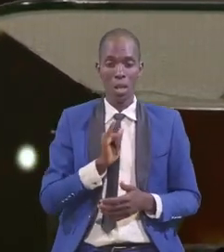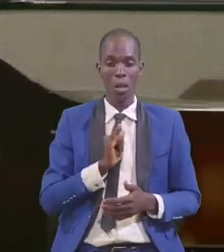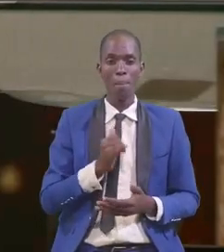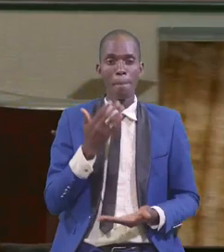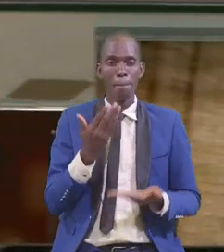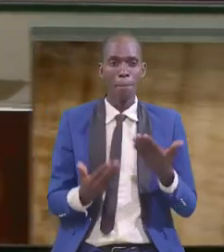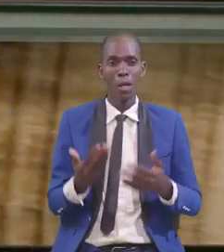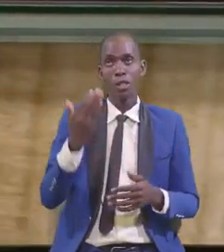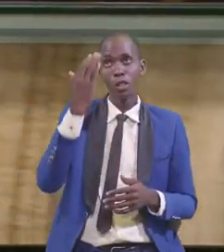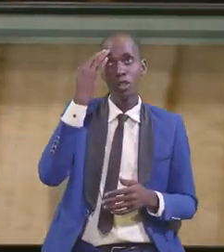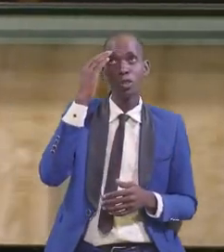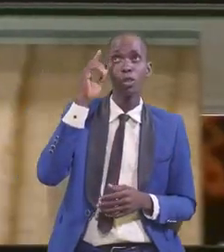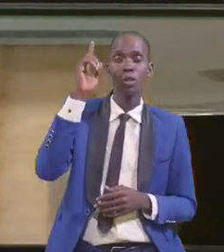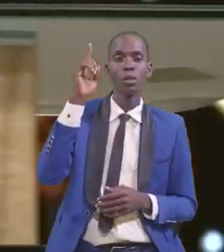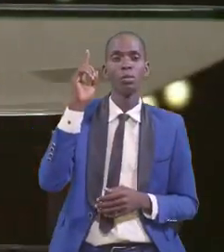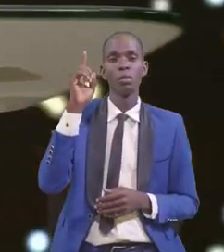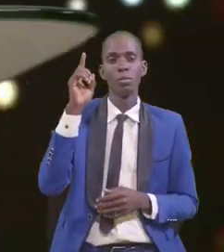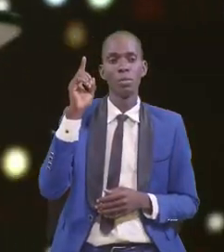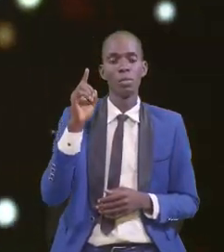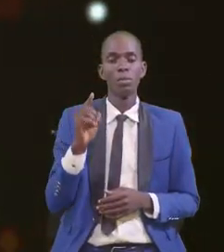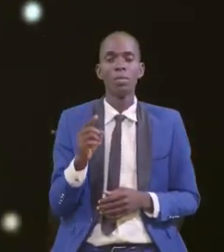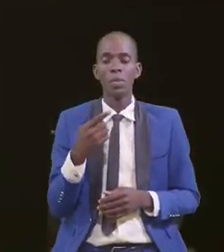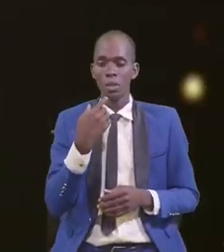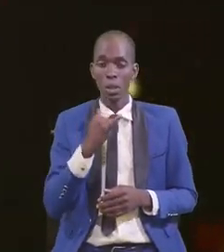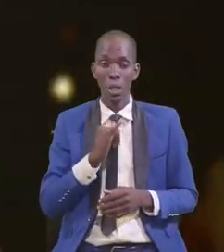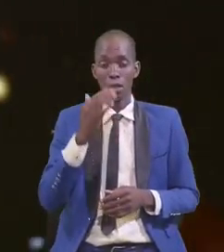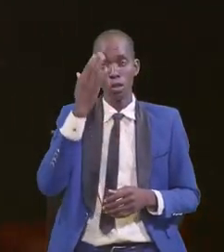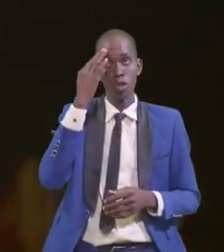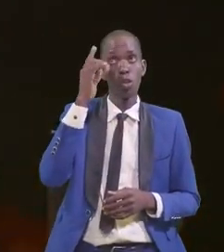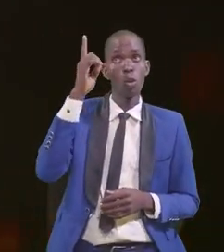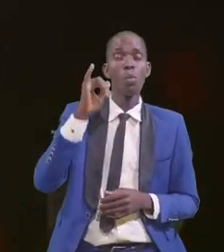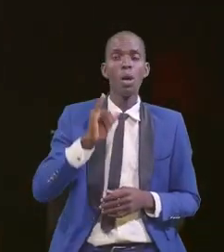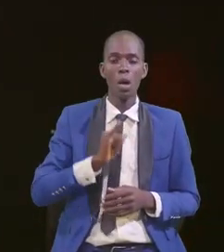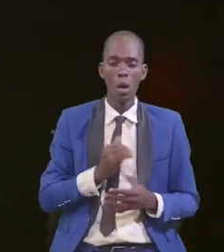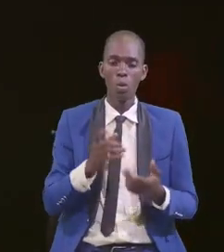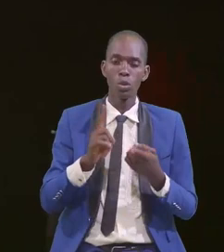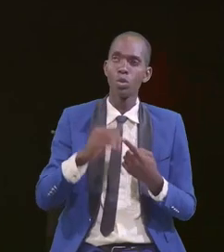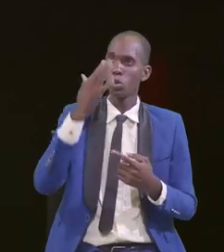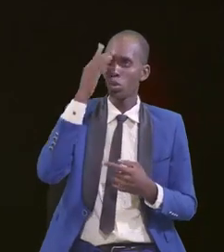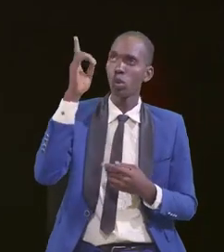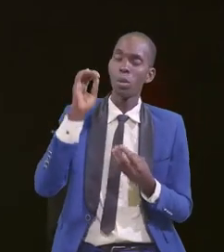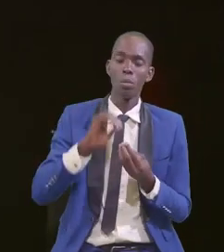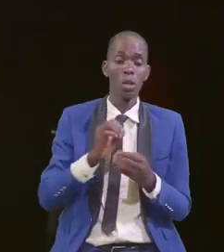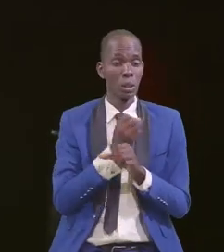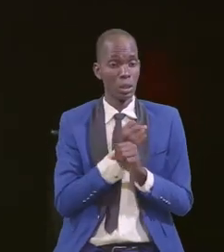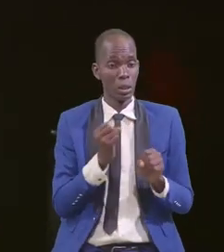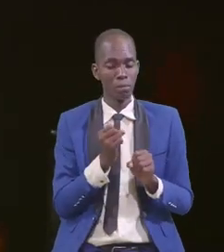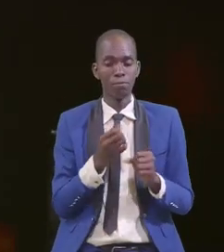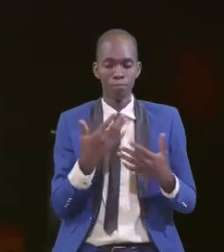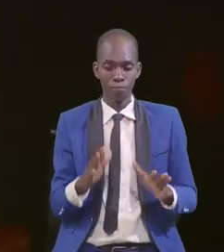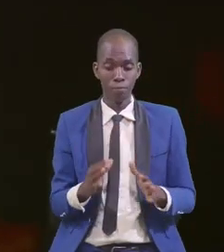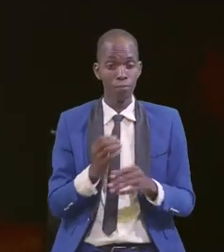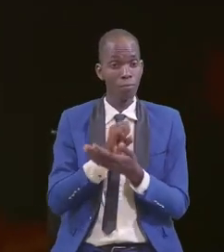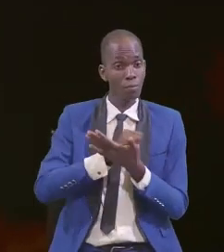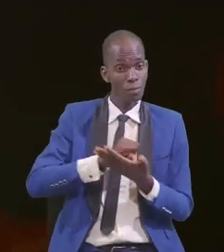know him. Saved, I know him. I want to know him more. Sanctification, that I